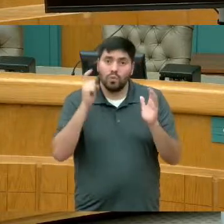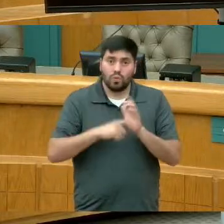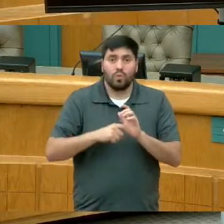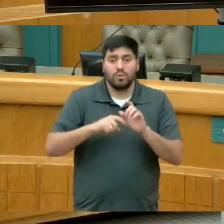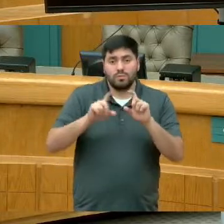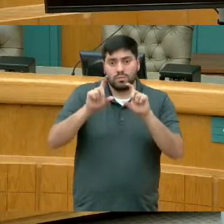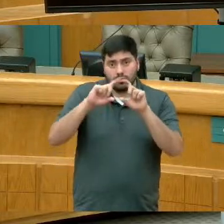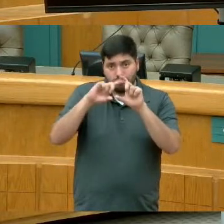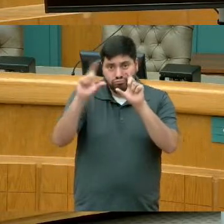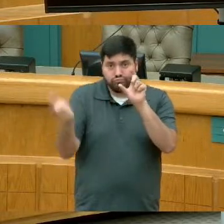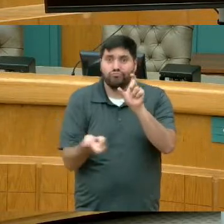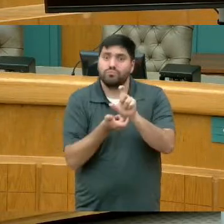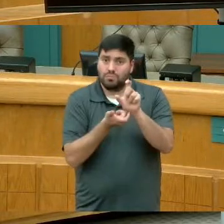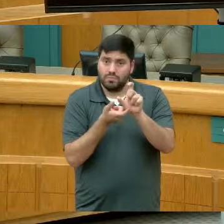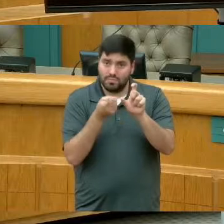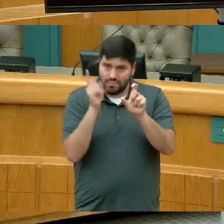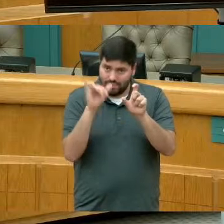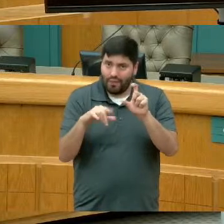is the